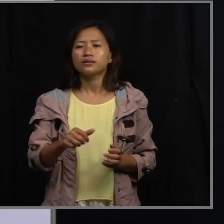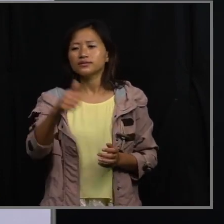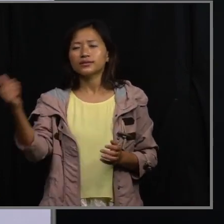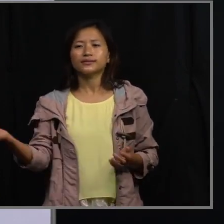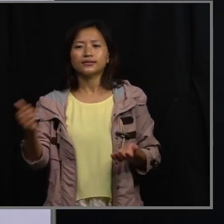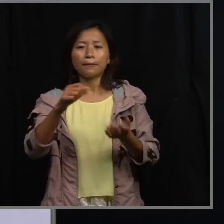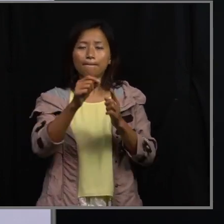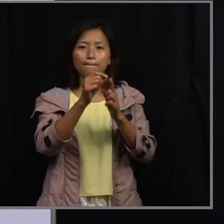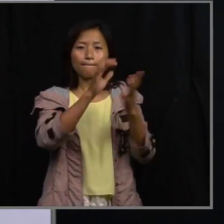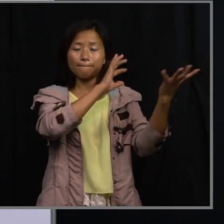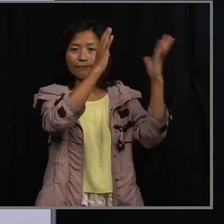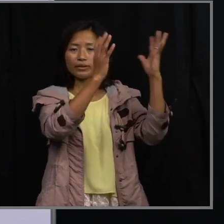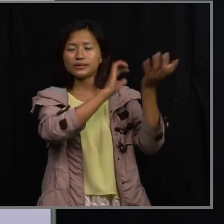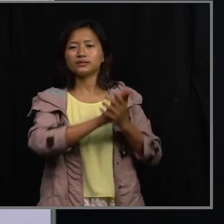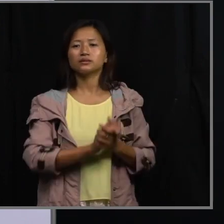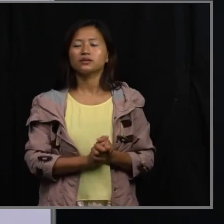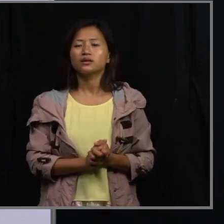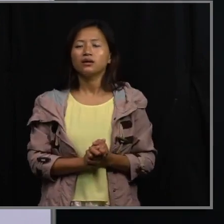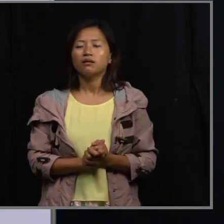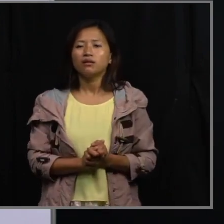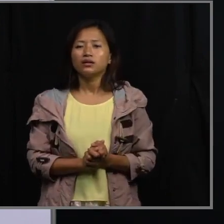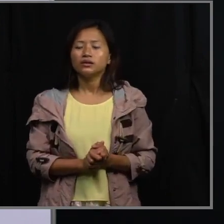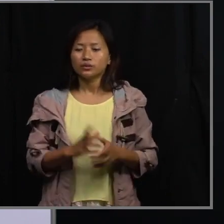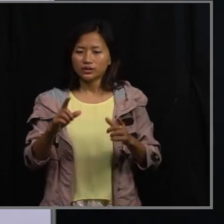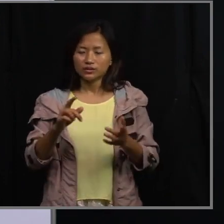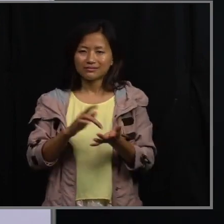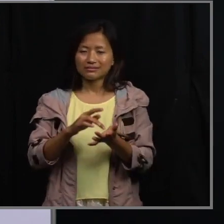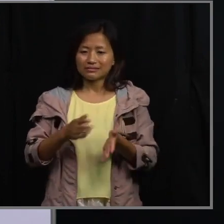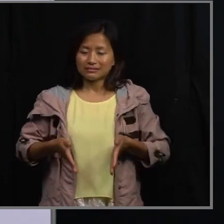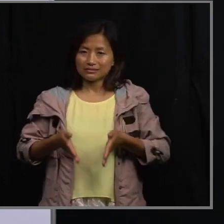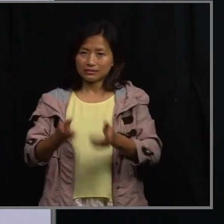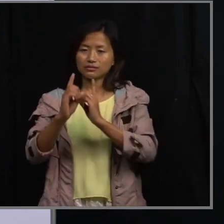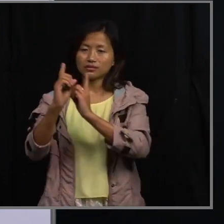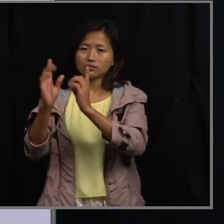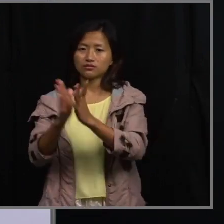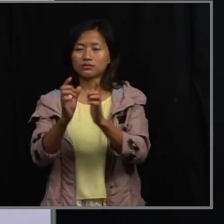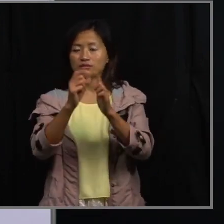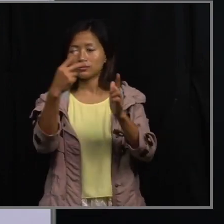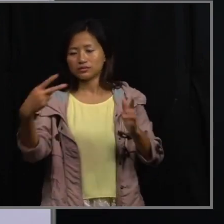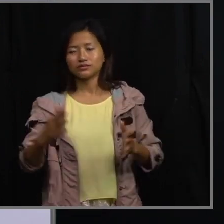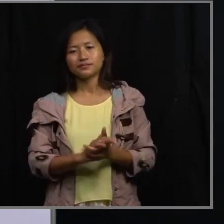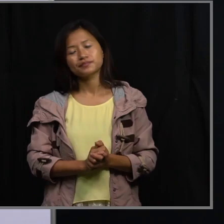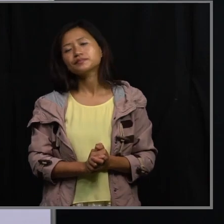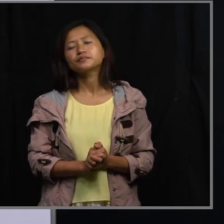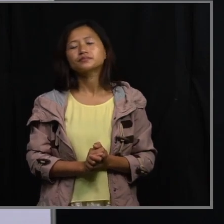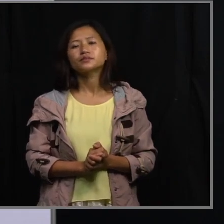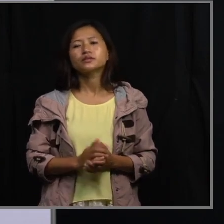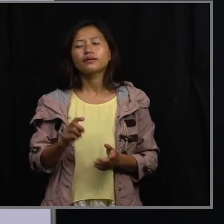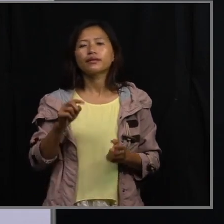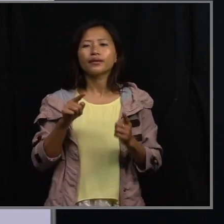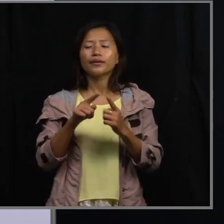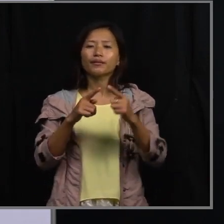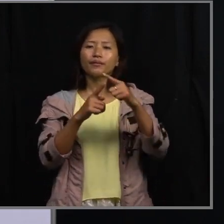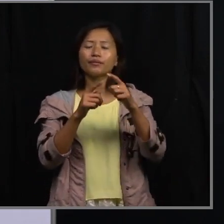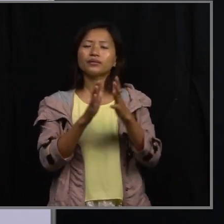other planet, right? There might be living things in the other planet, which leads to design the, you know, something like aerospace